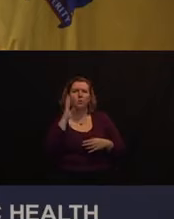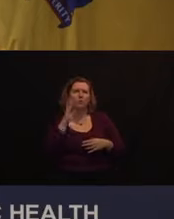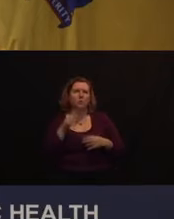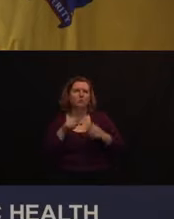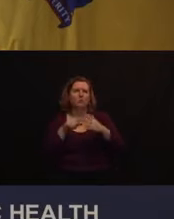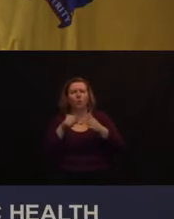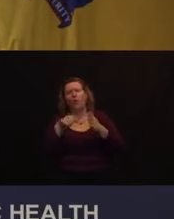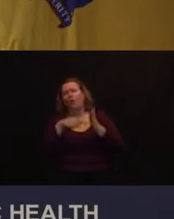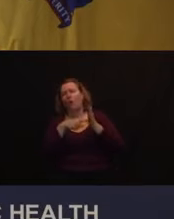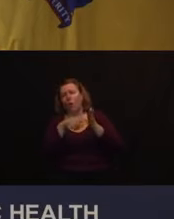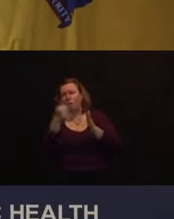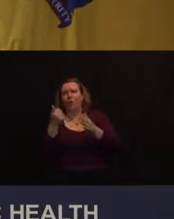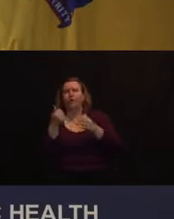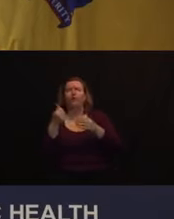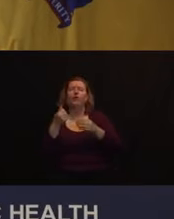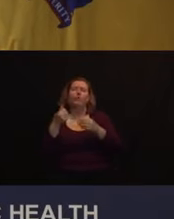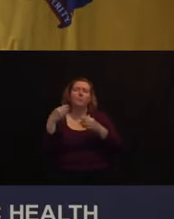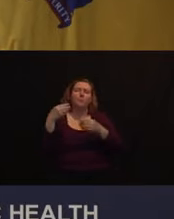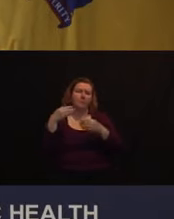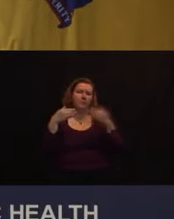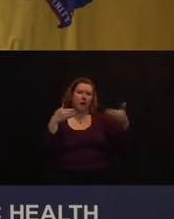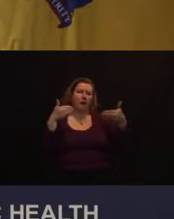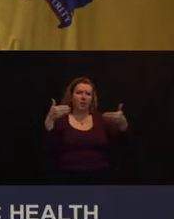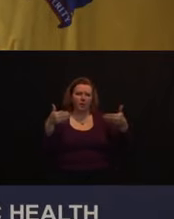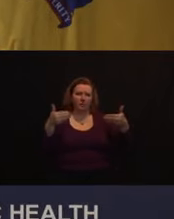But my gut tells me